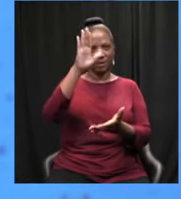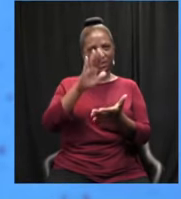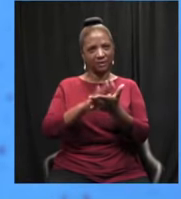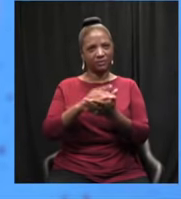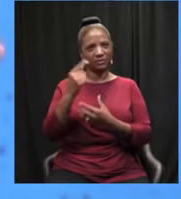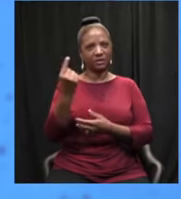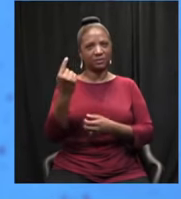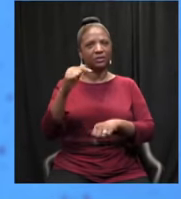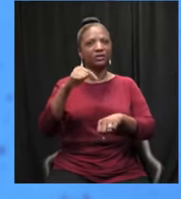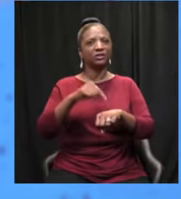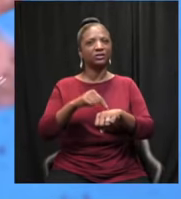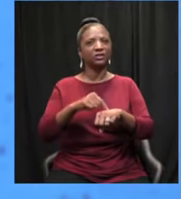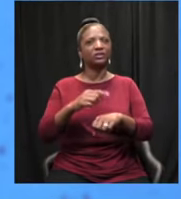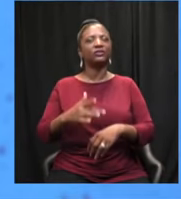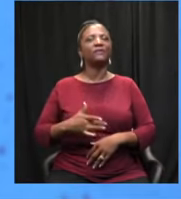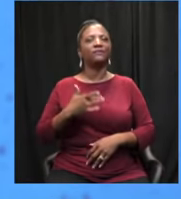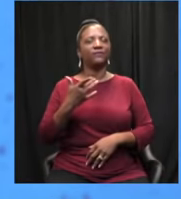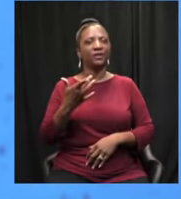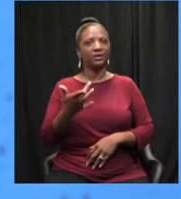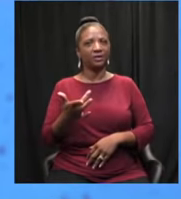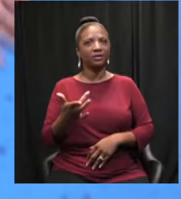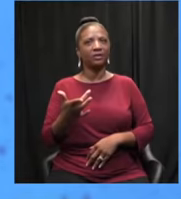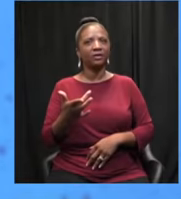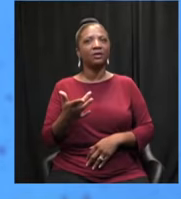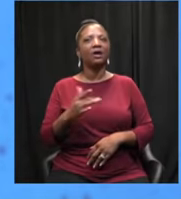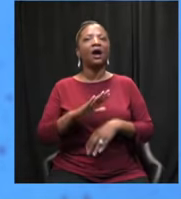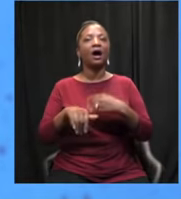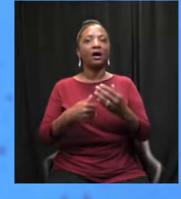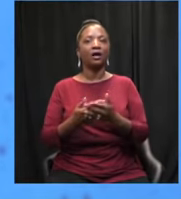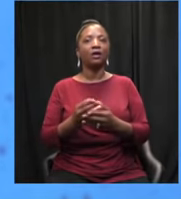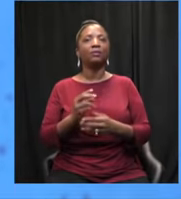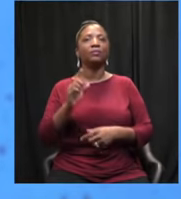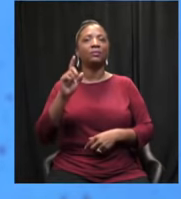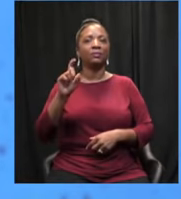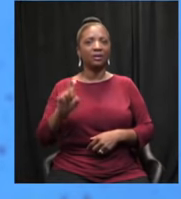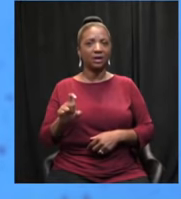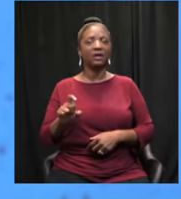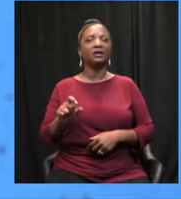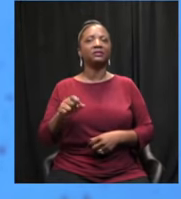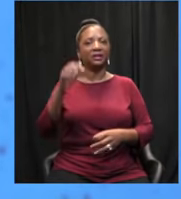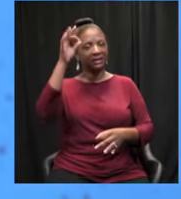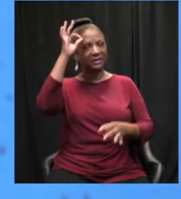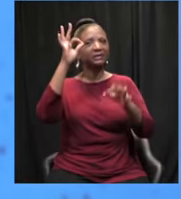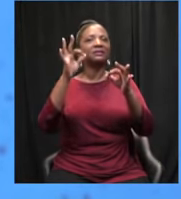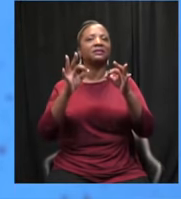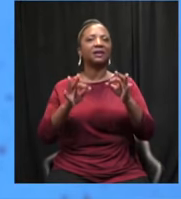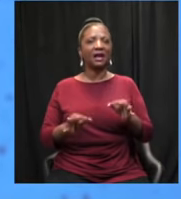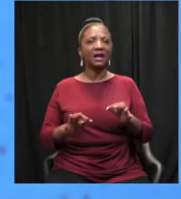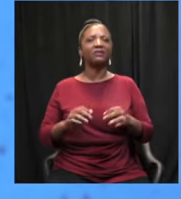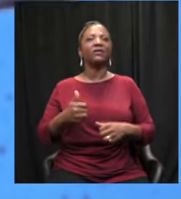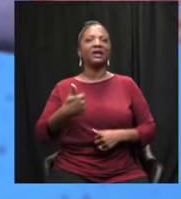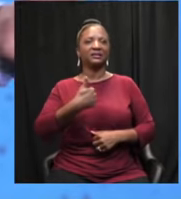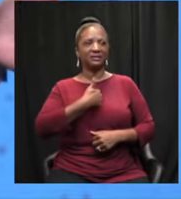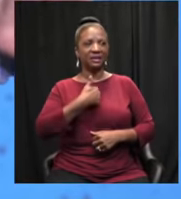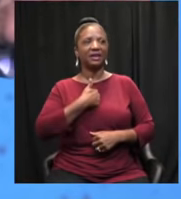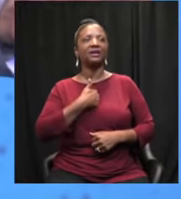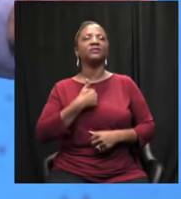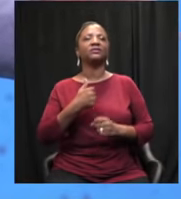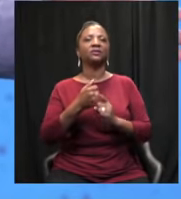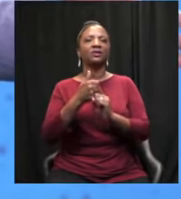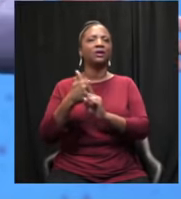can feel? Every single one of us must make a decision for ourselves about who Jesus